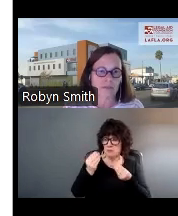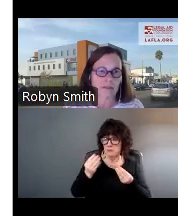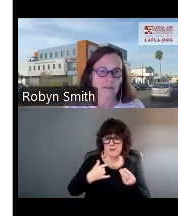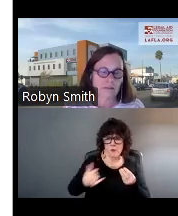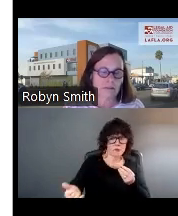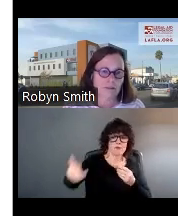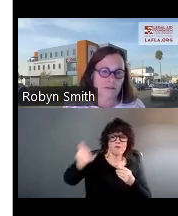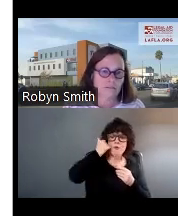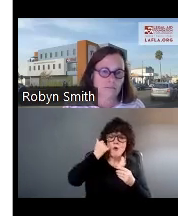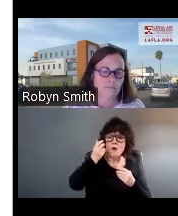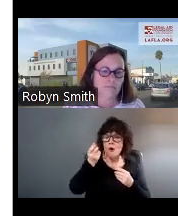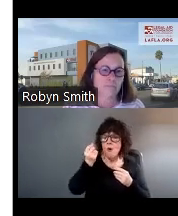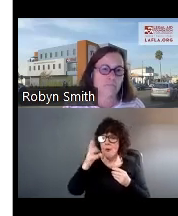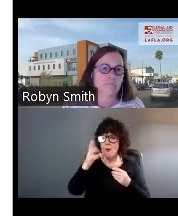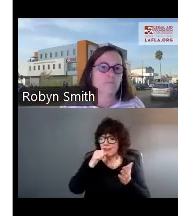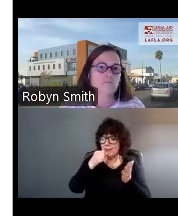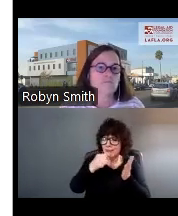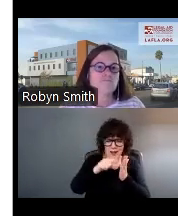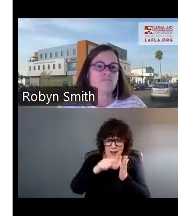studentaid.gov,